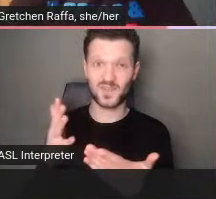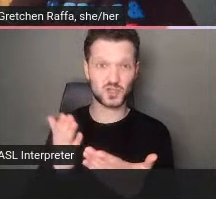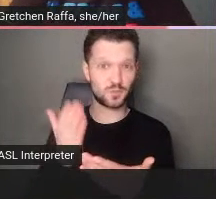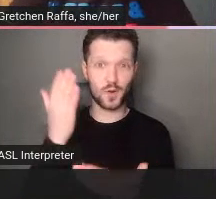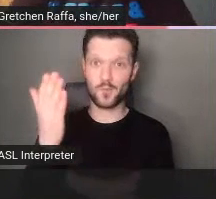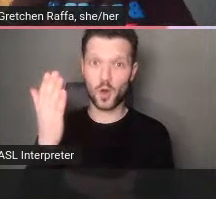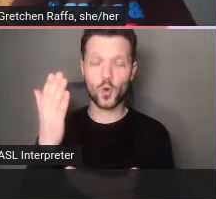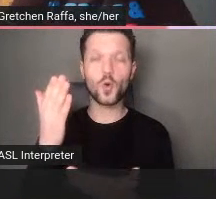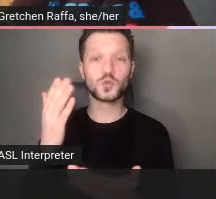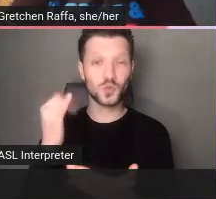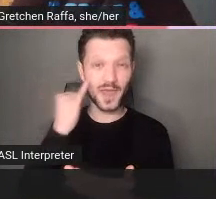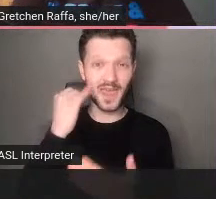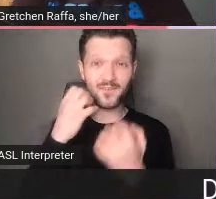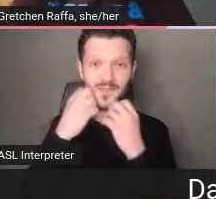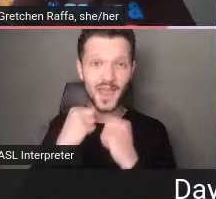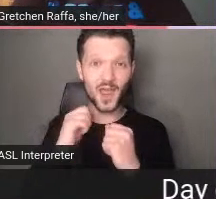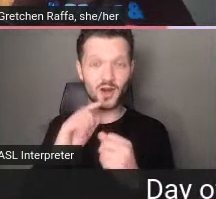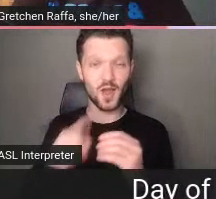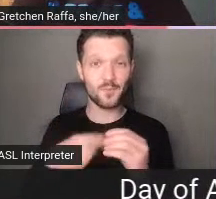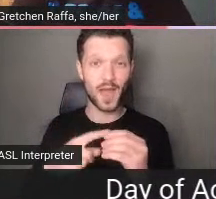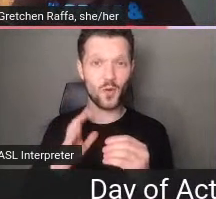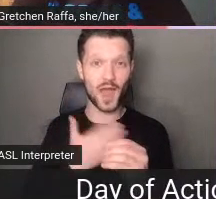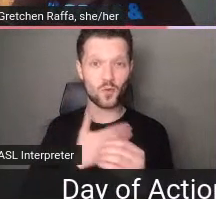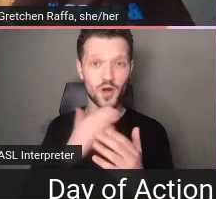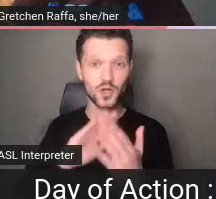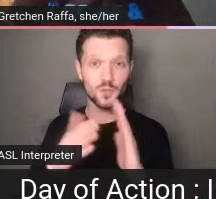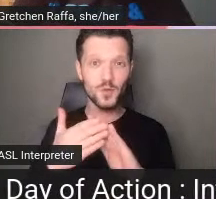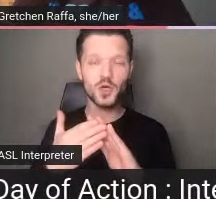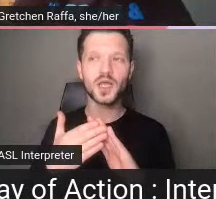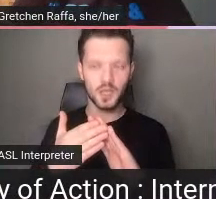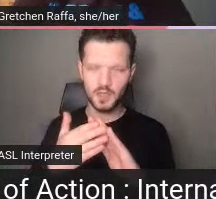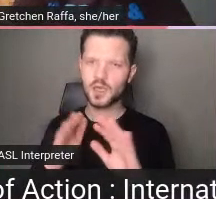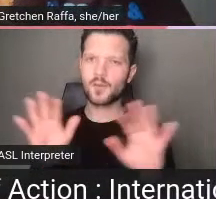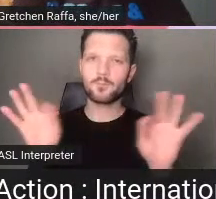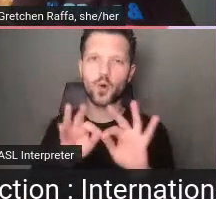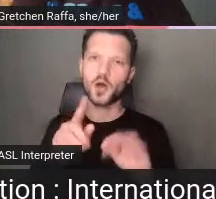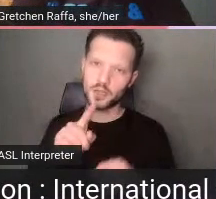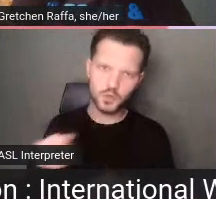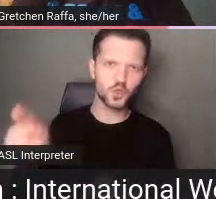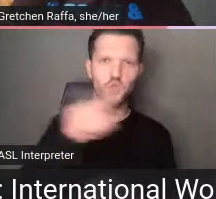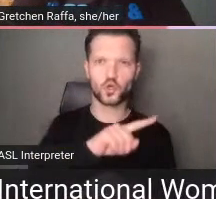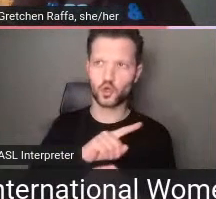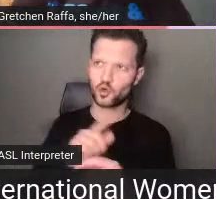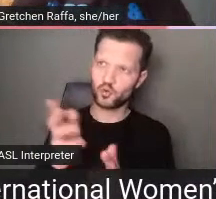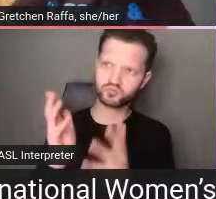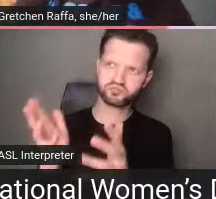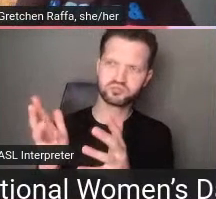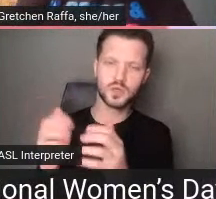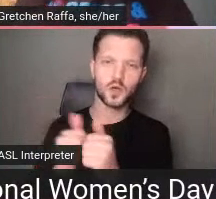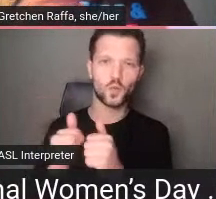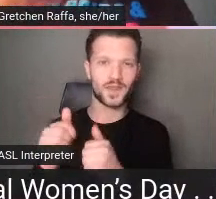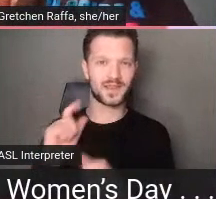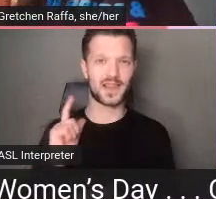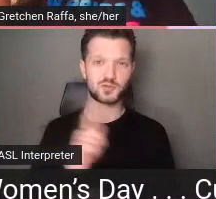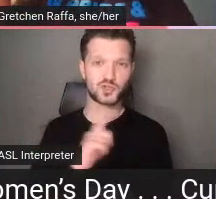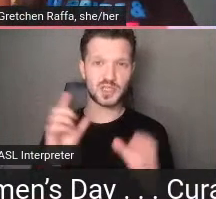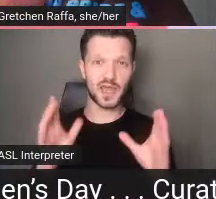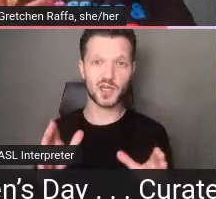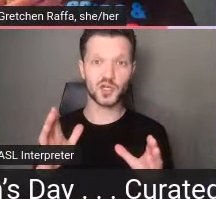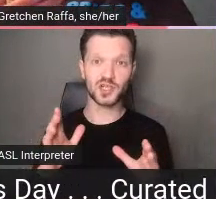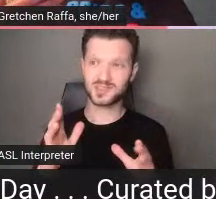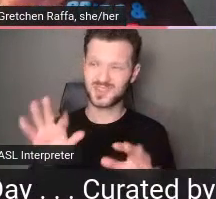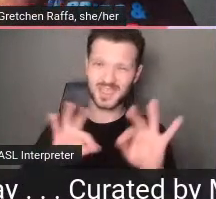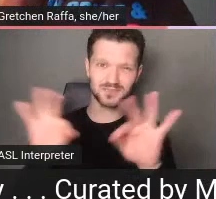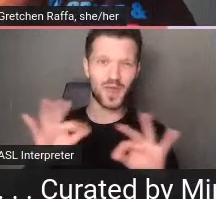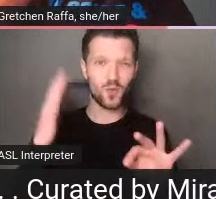cares about our community to talk to our legislators about why it's so important to fund this network, because it's going to